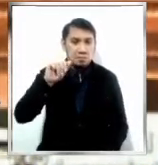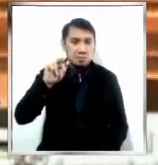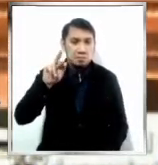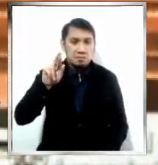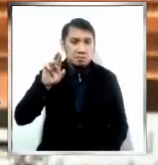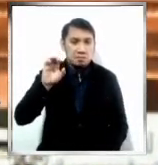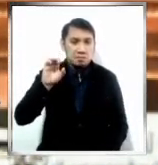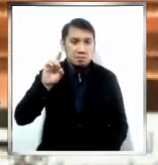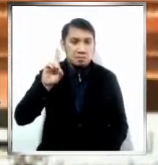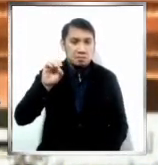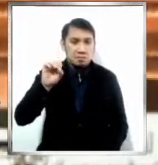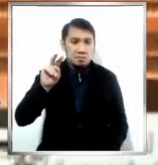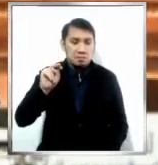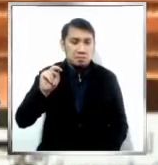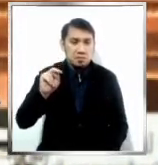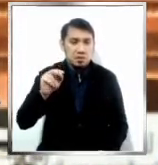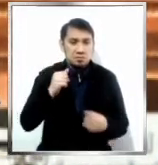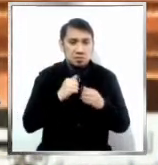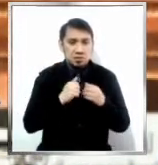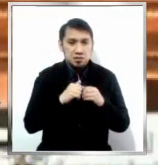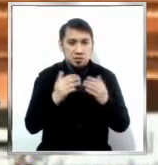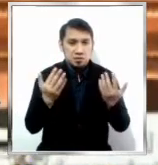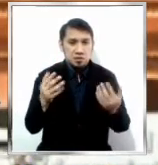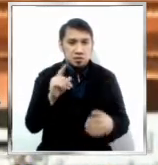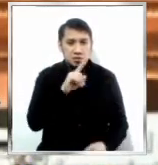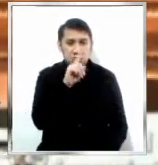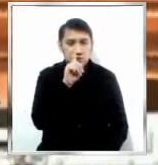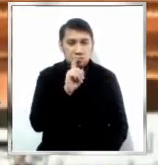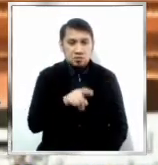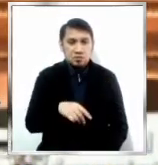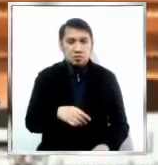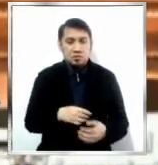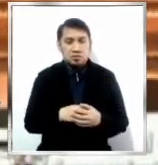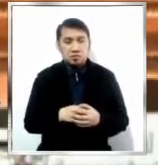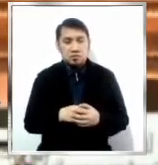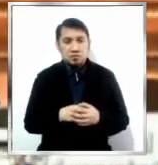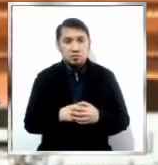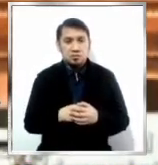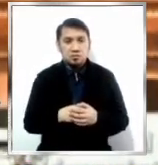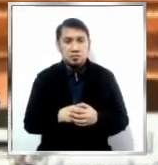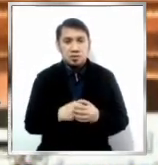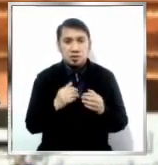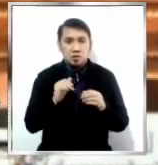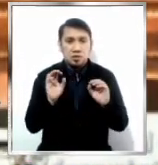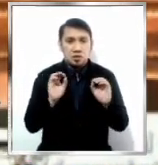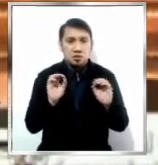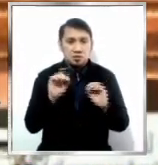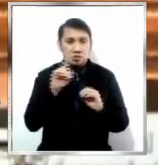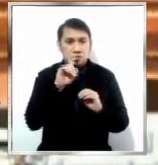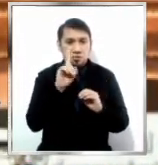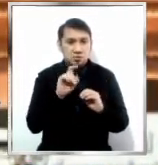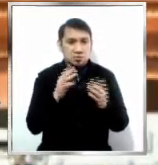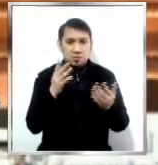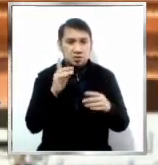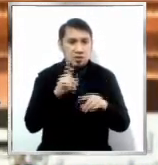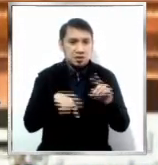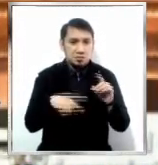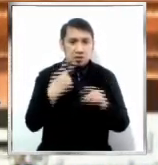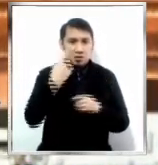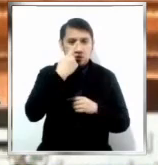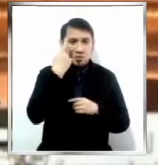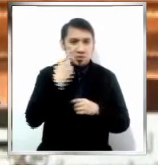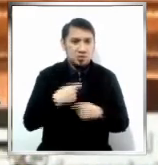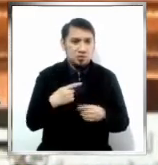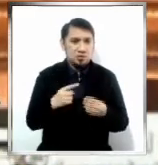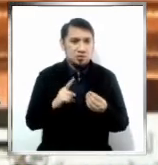Pardon, walang maka-question yan. It's, wala talaga. It cannot be questioned anywhere. And